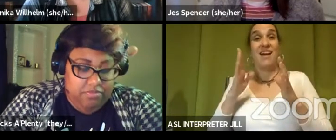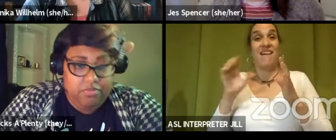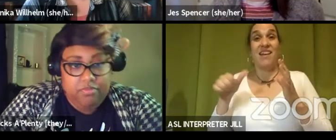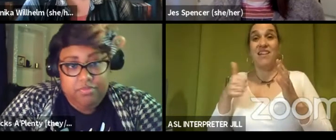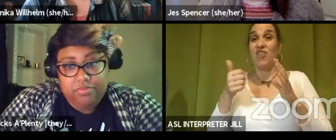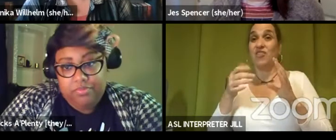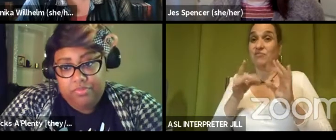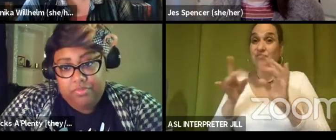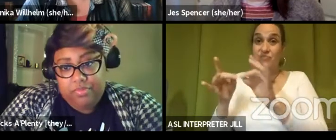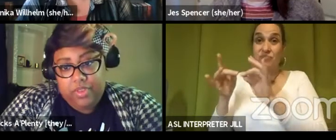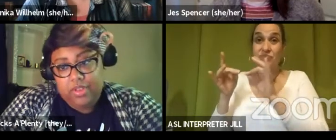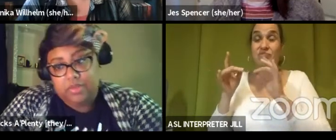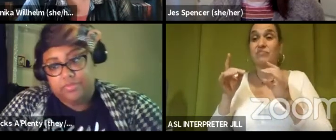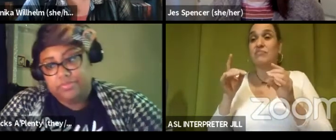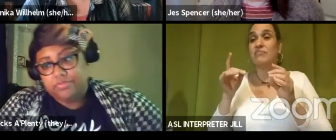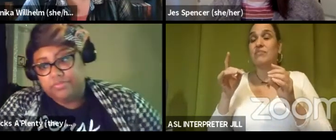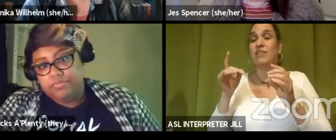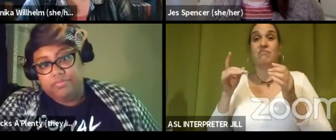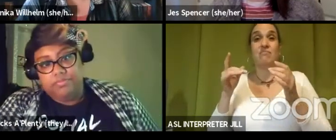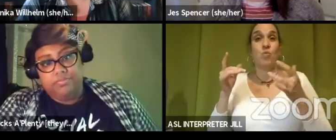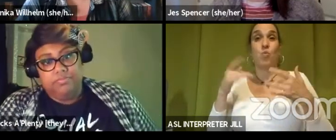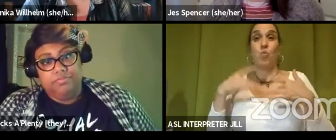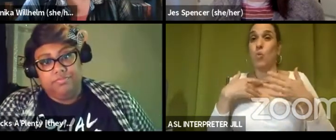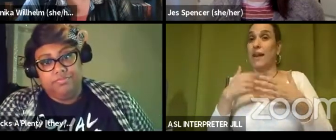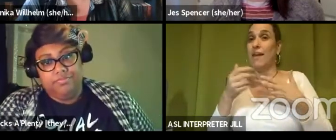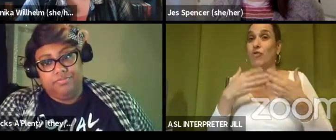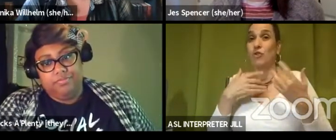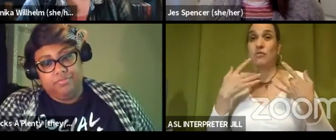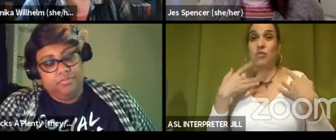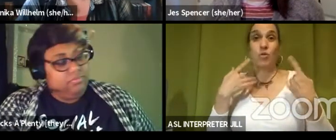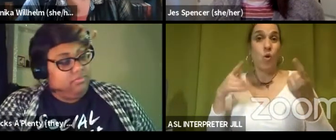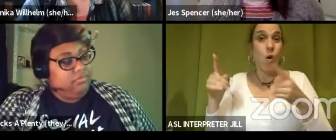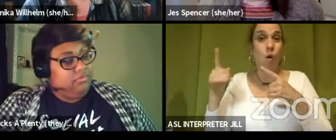that is coming up for folks, any other